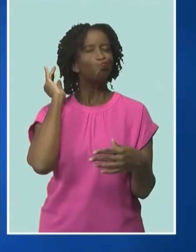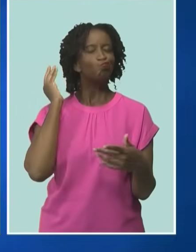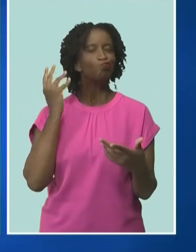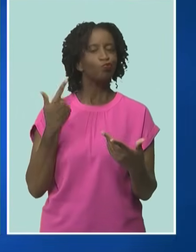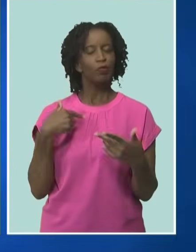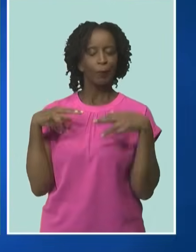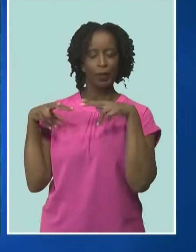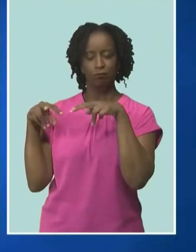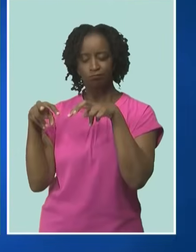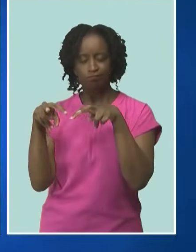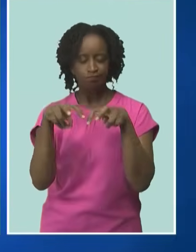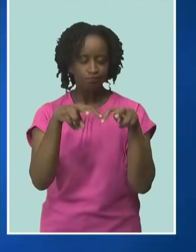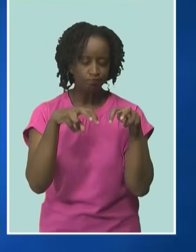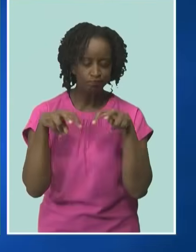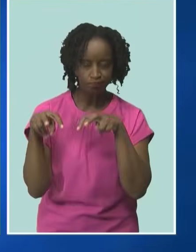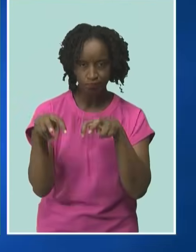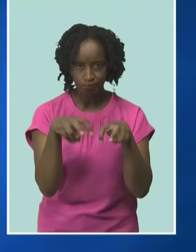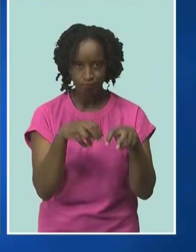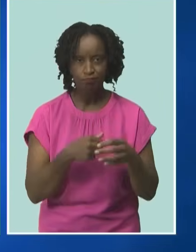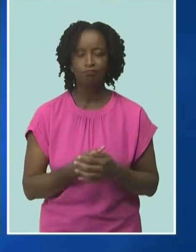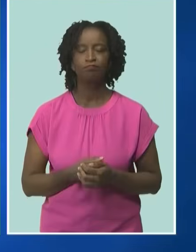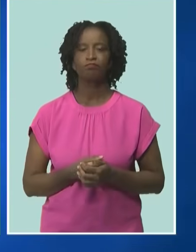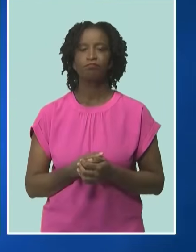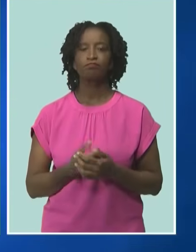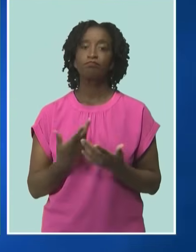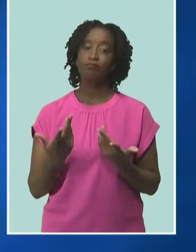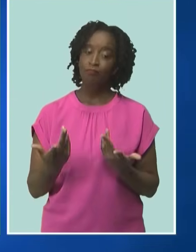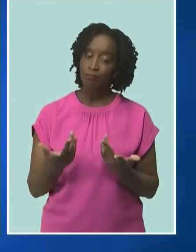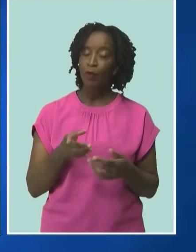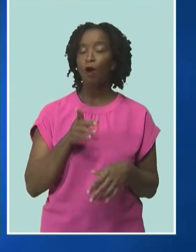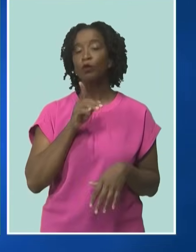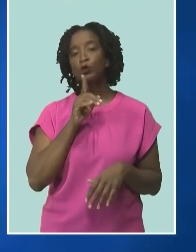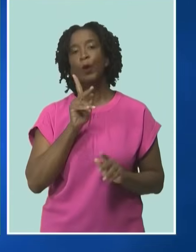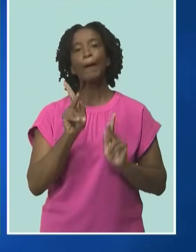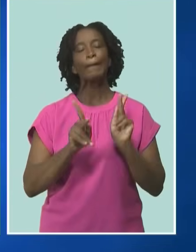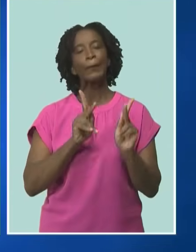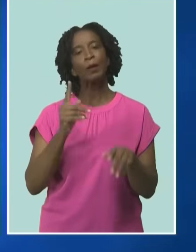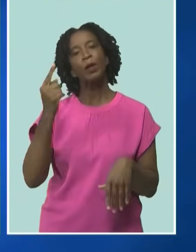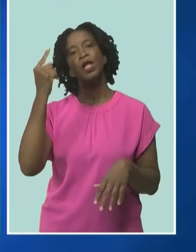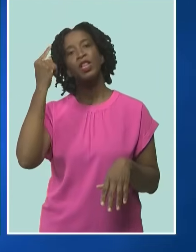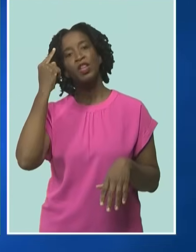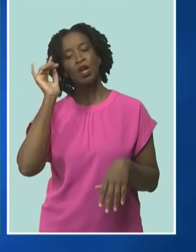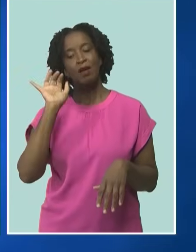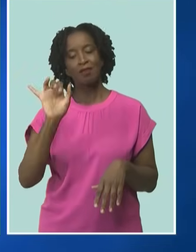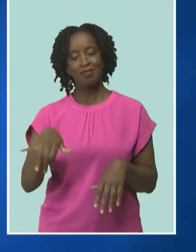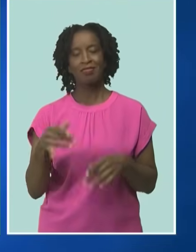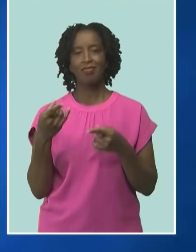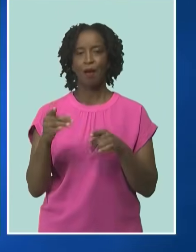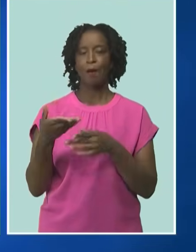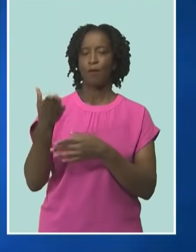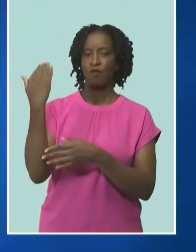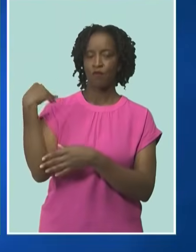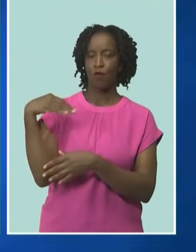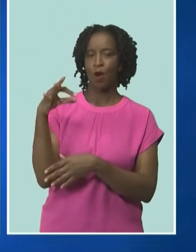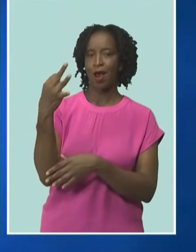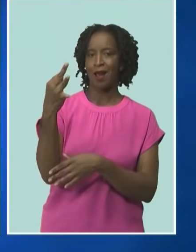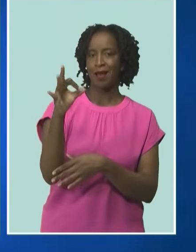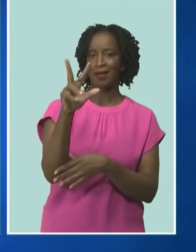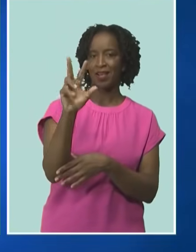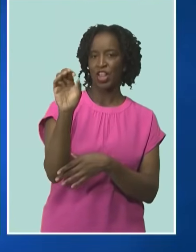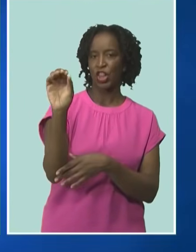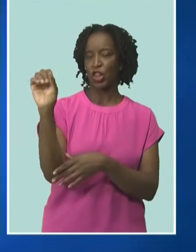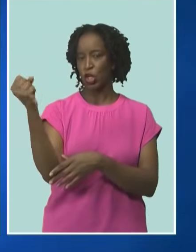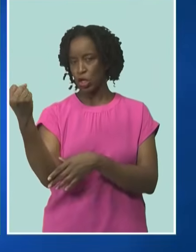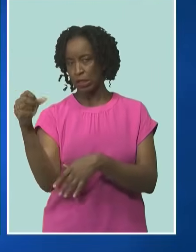was sure that although people thought that the story was from the 1930s or 20s, I